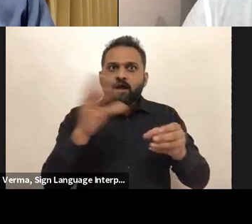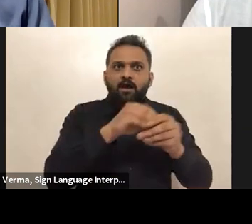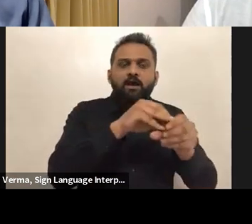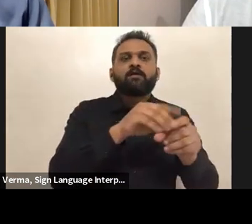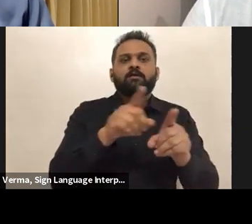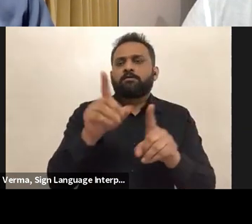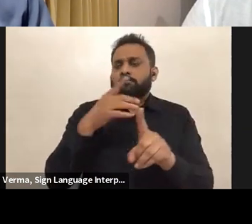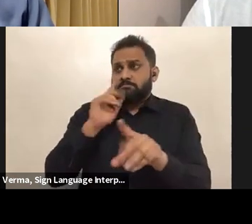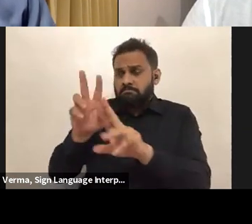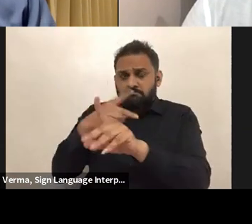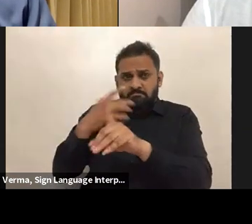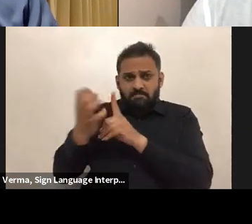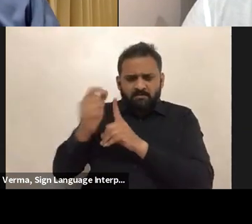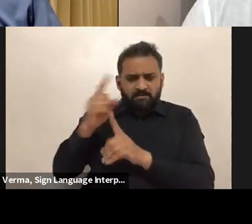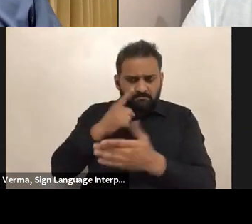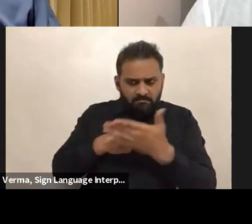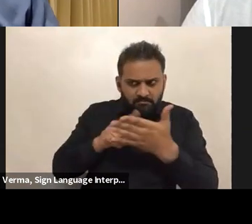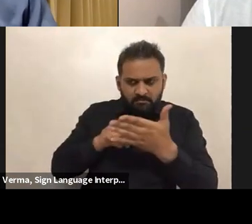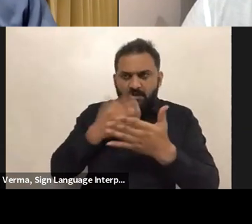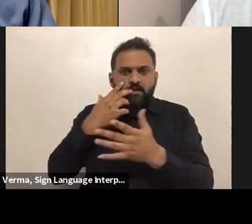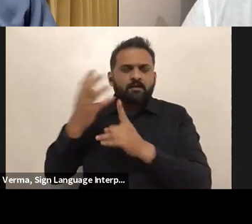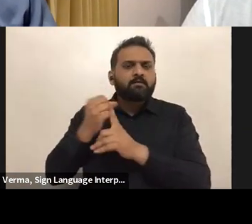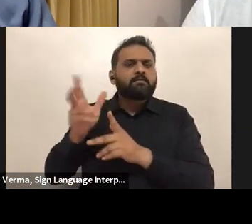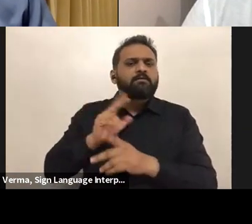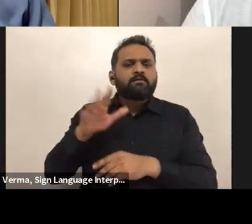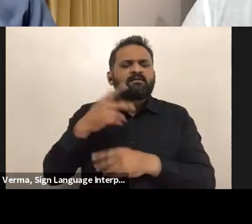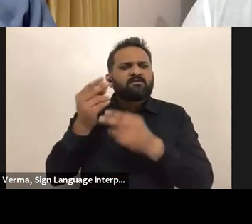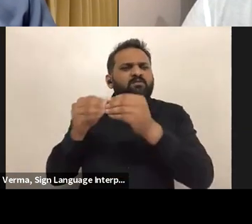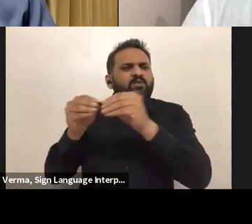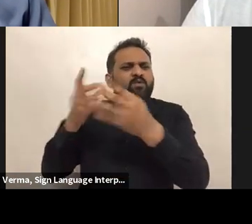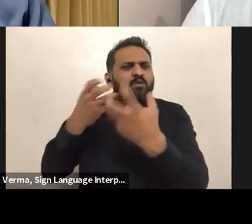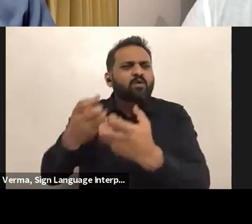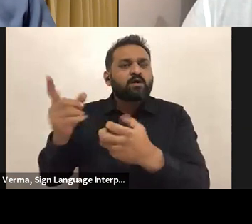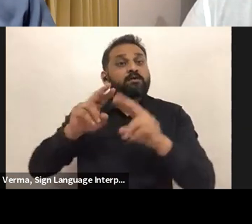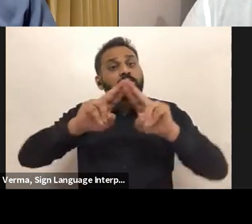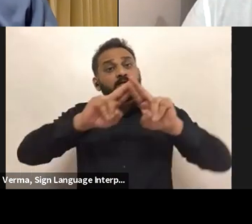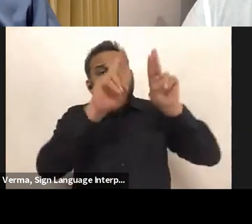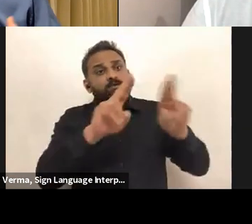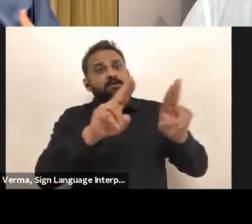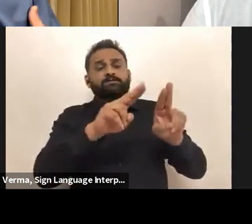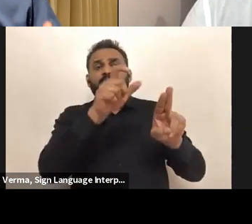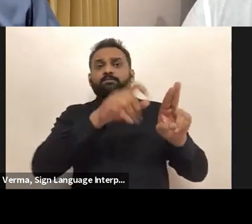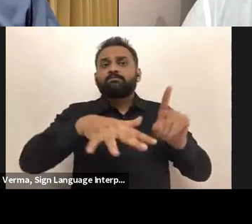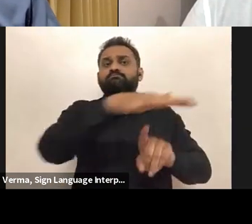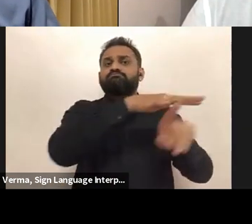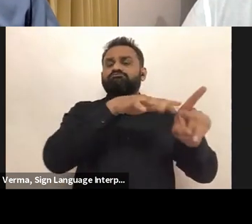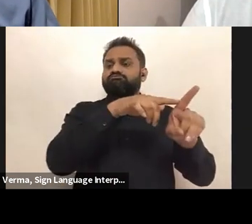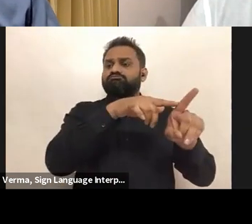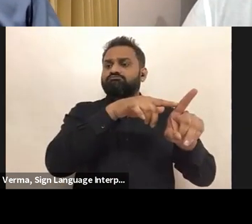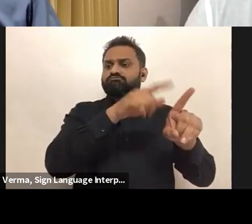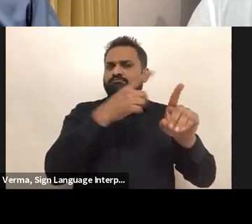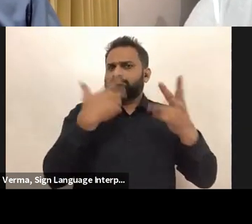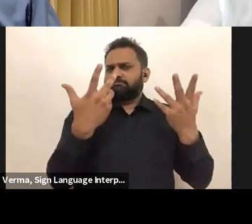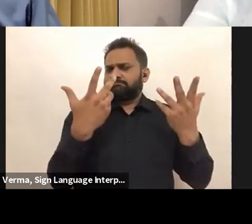wrong, go ahead and correct me. But can you talk a little bit about the international aspect of searching